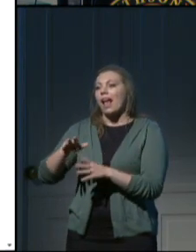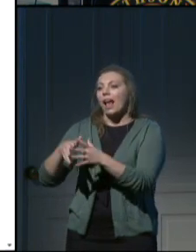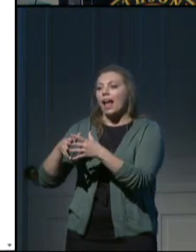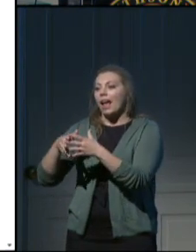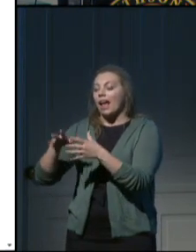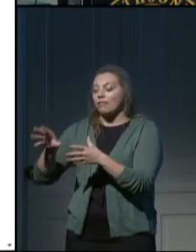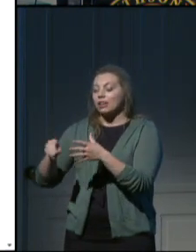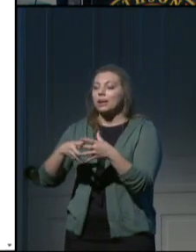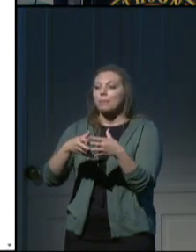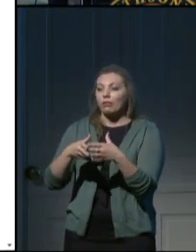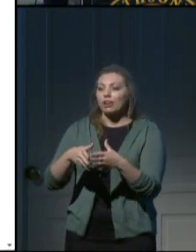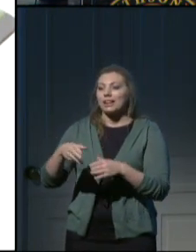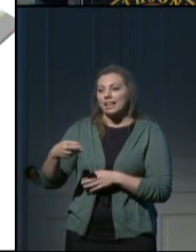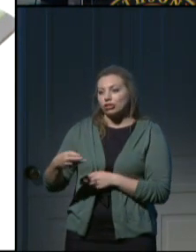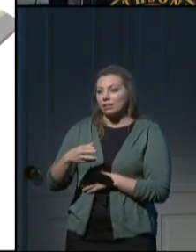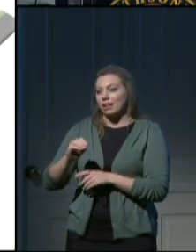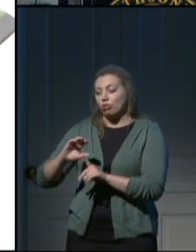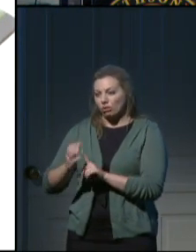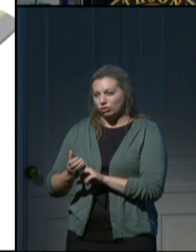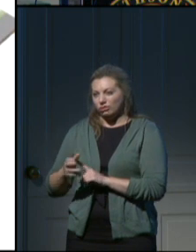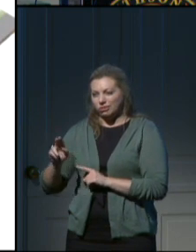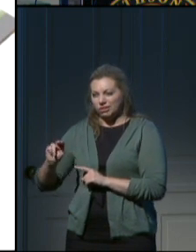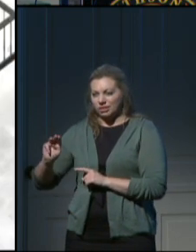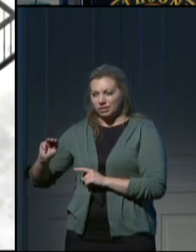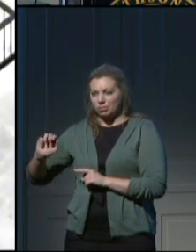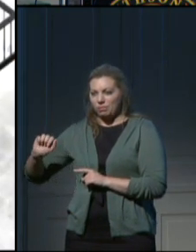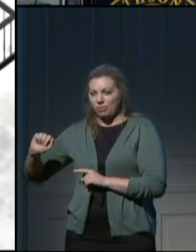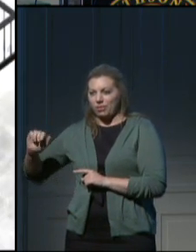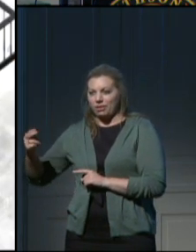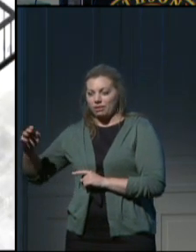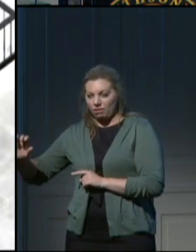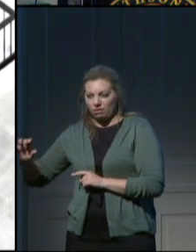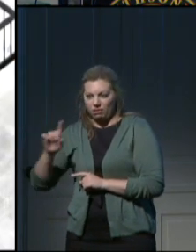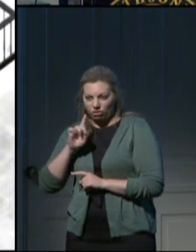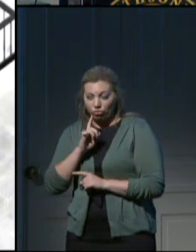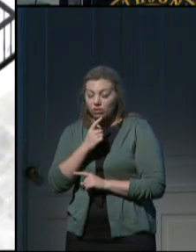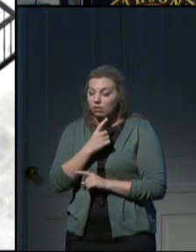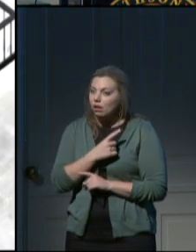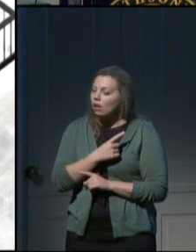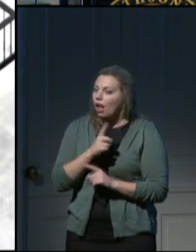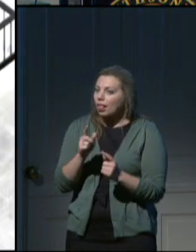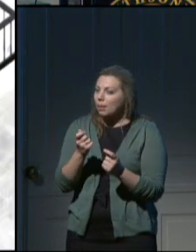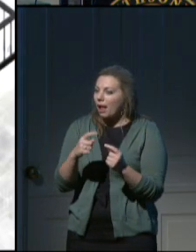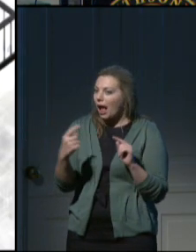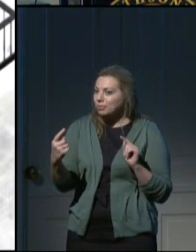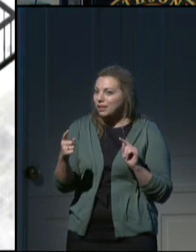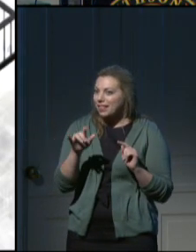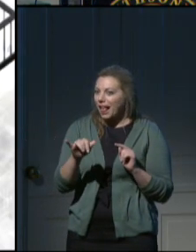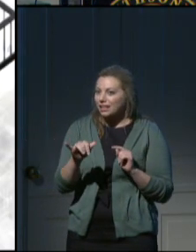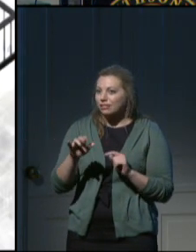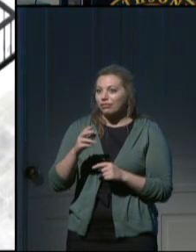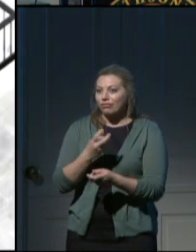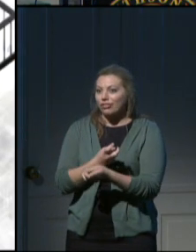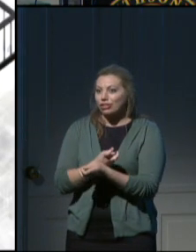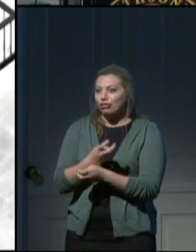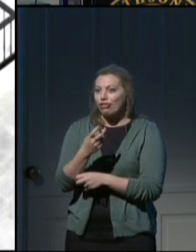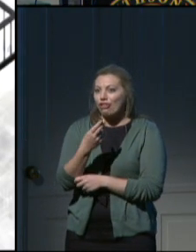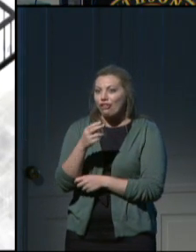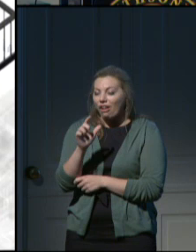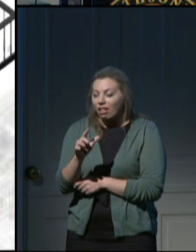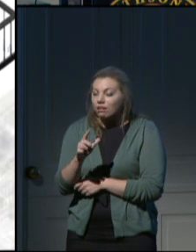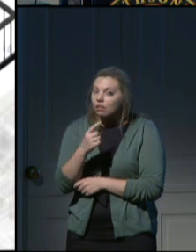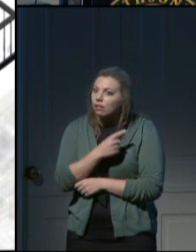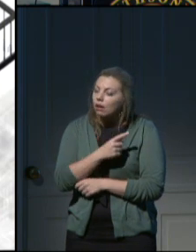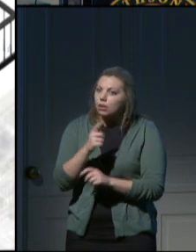of what we did with the Fossil Hall. This one, it's such a large space, and there's so much going on